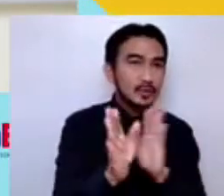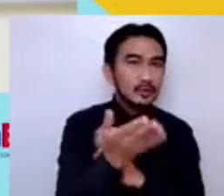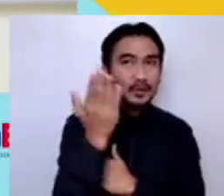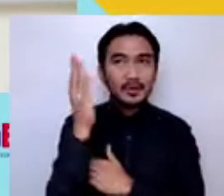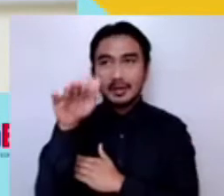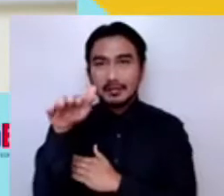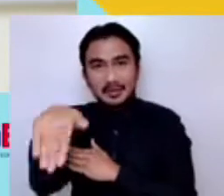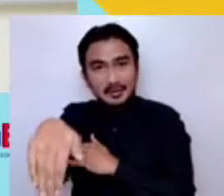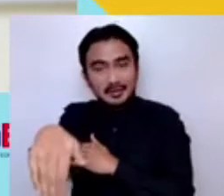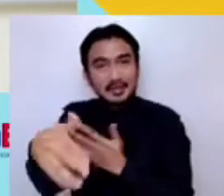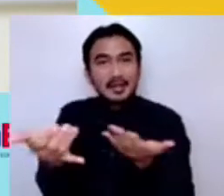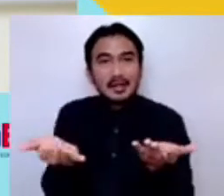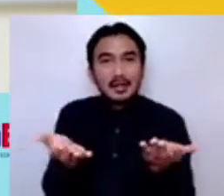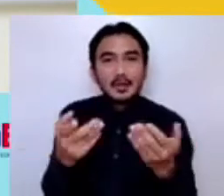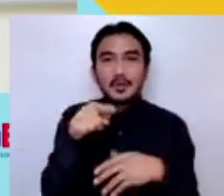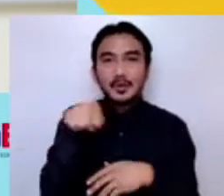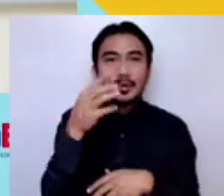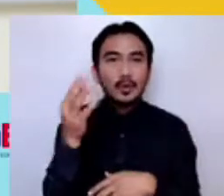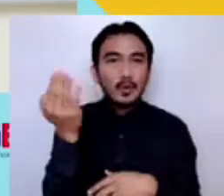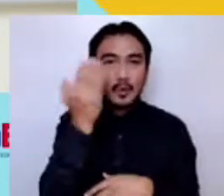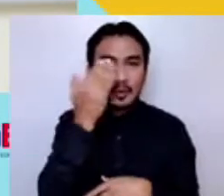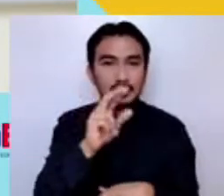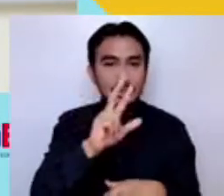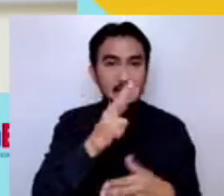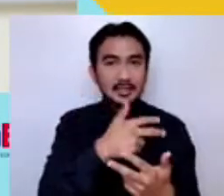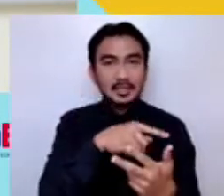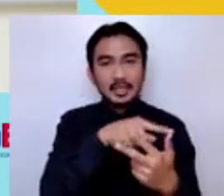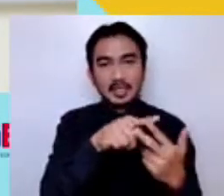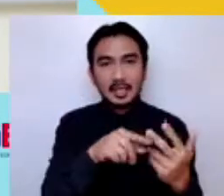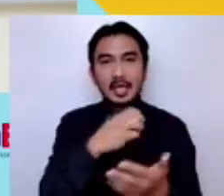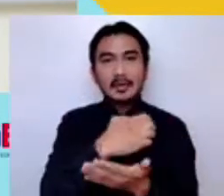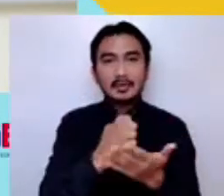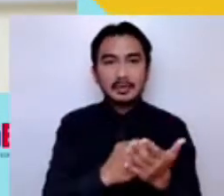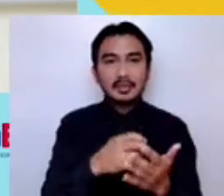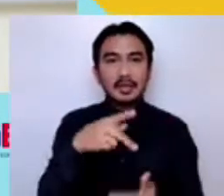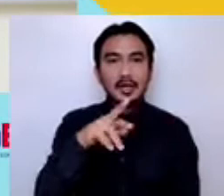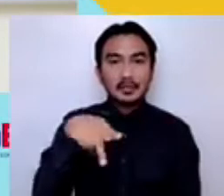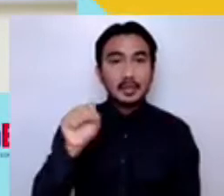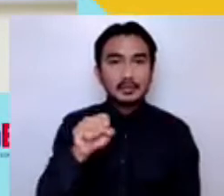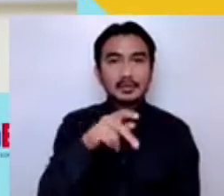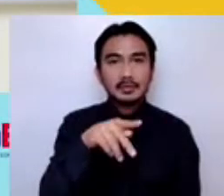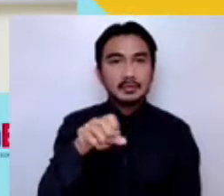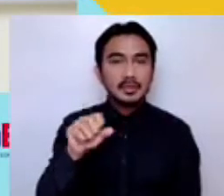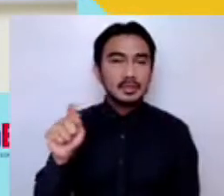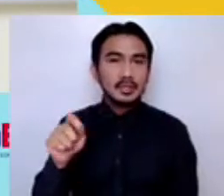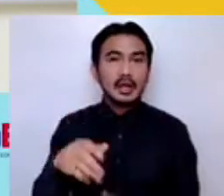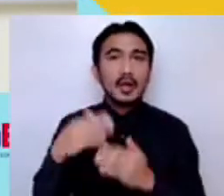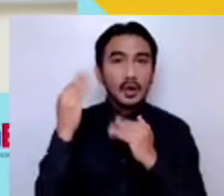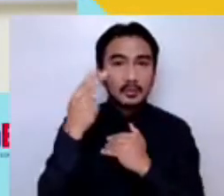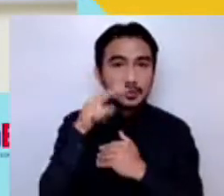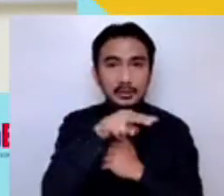watching our 3 episodes on the RPMS-PPST, and we hope to see you again in our